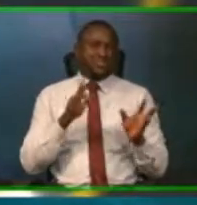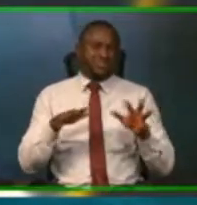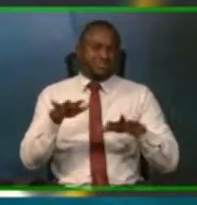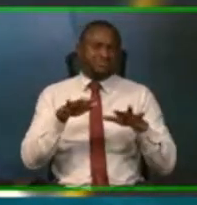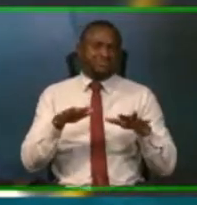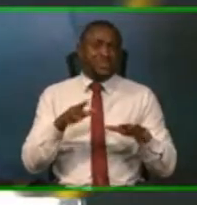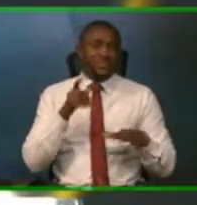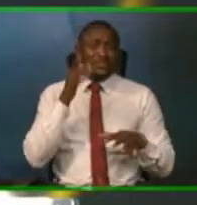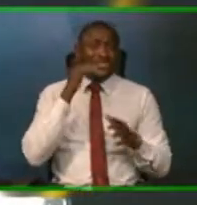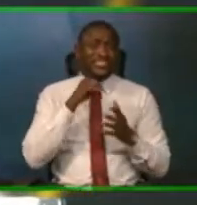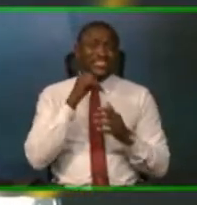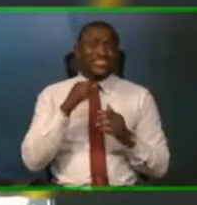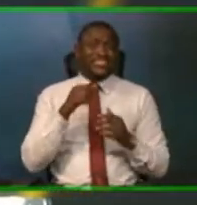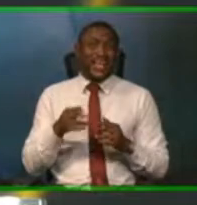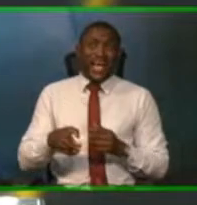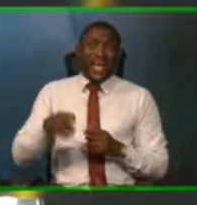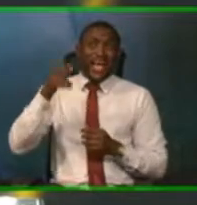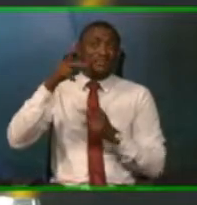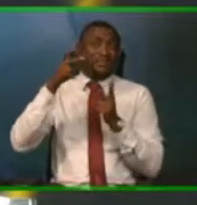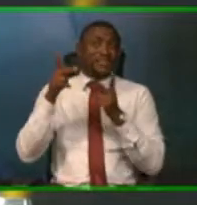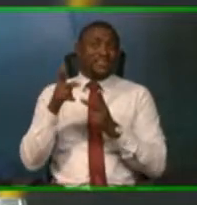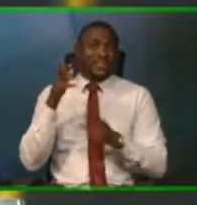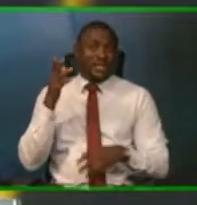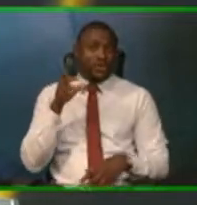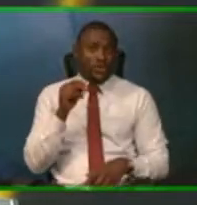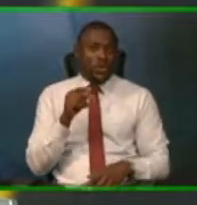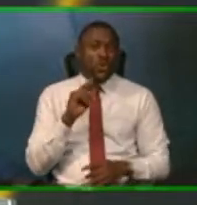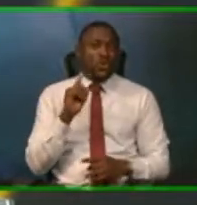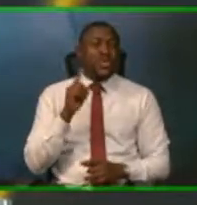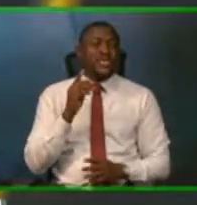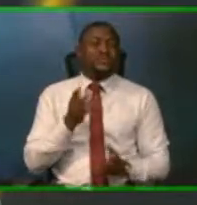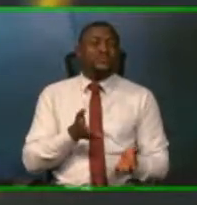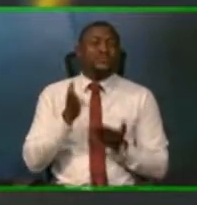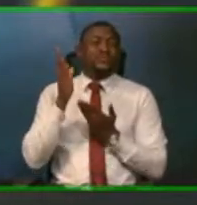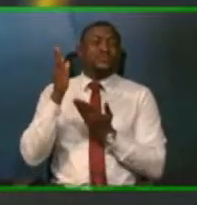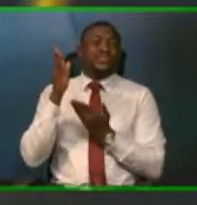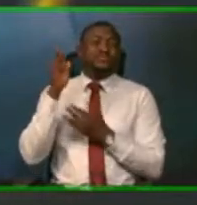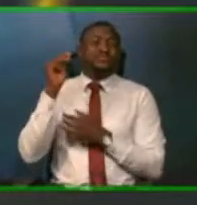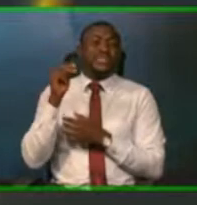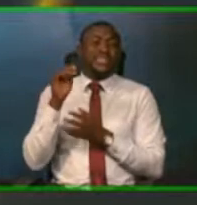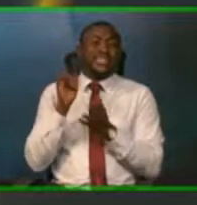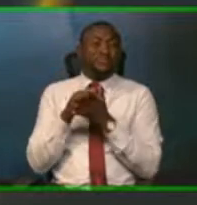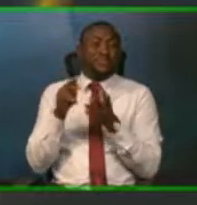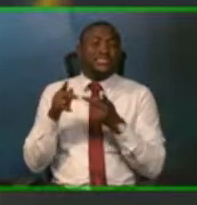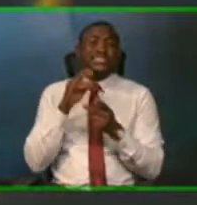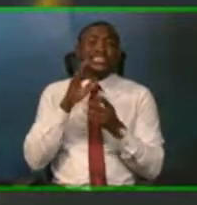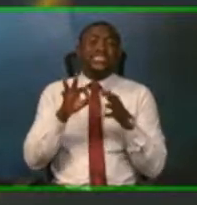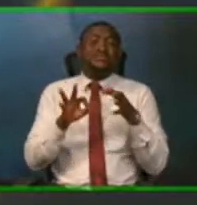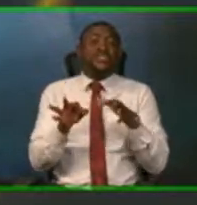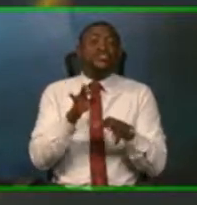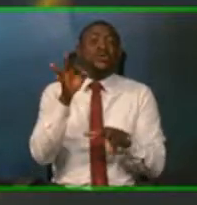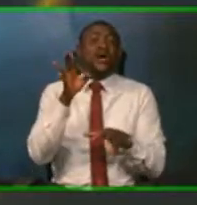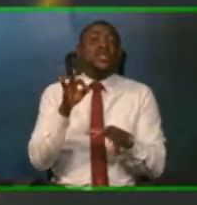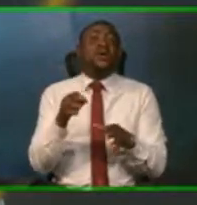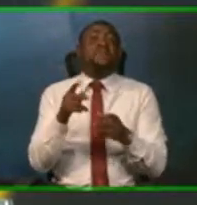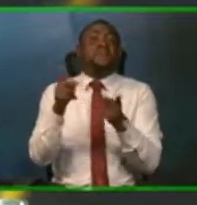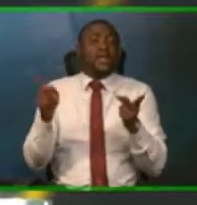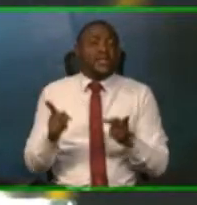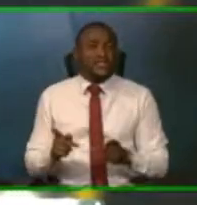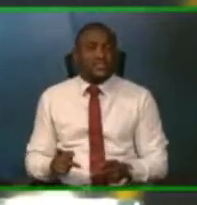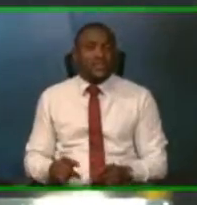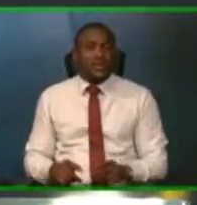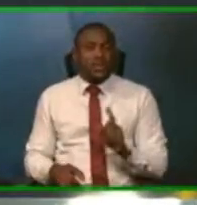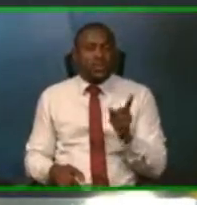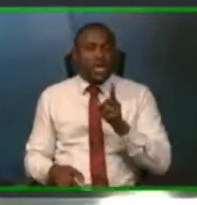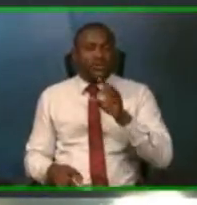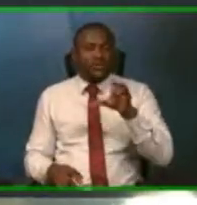an elevated altitude there. No, where he took him to, this location is a spiritual location. Where do you stand